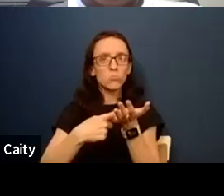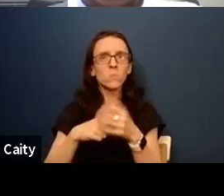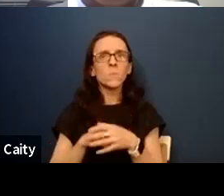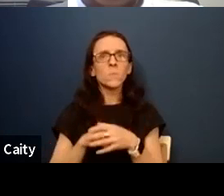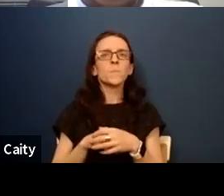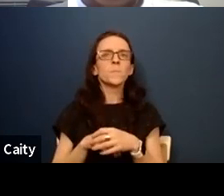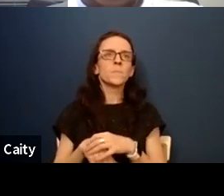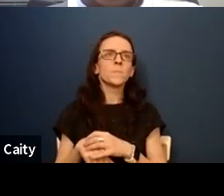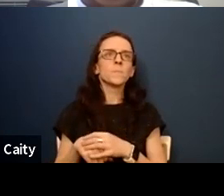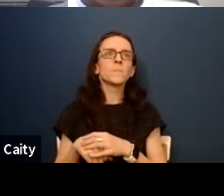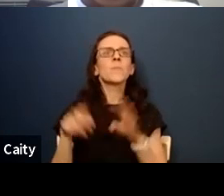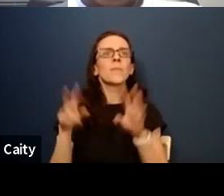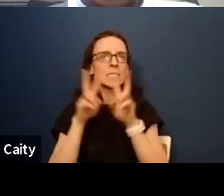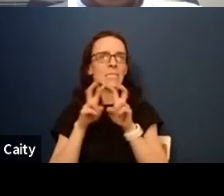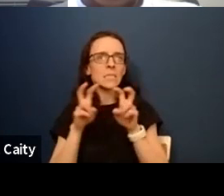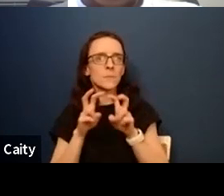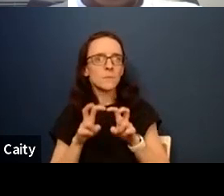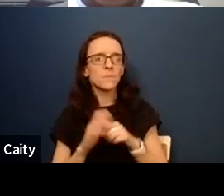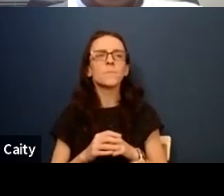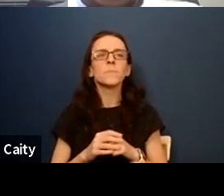in assessment,